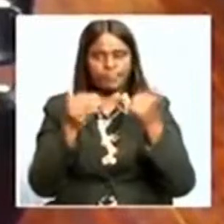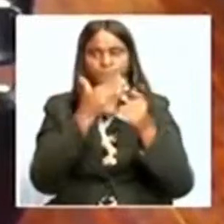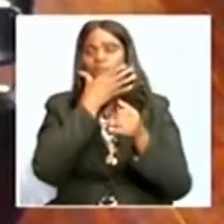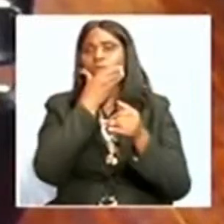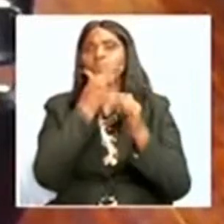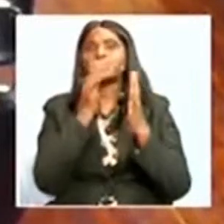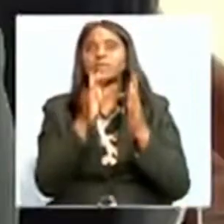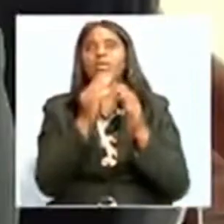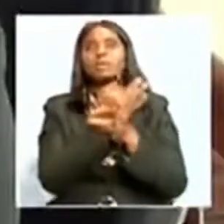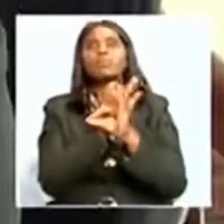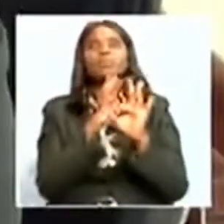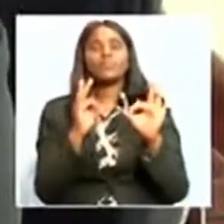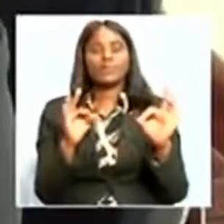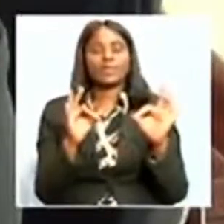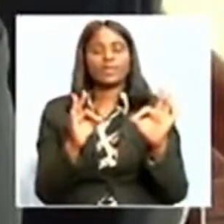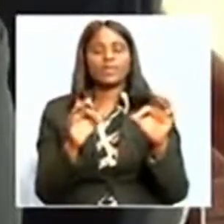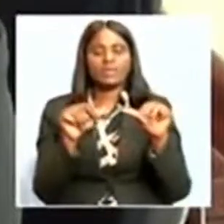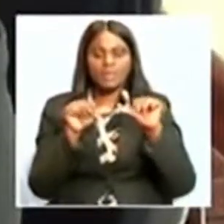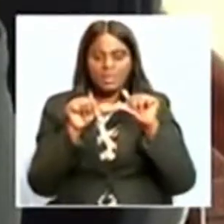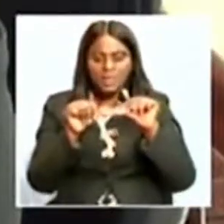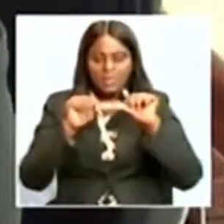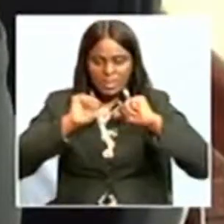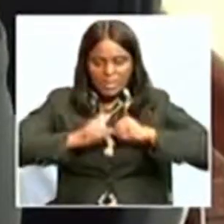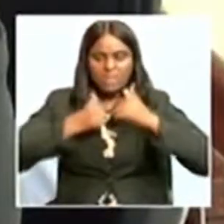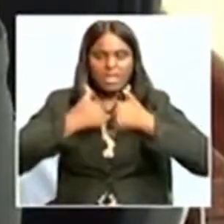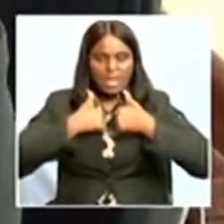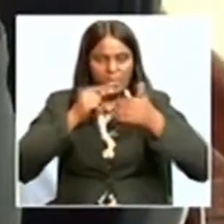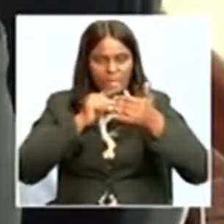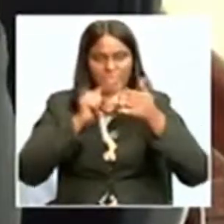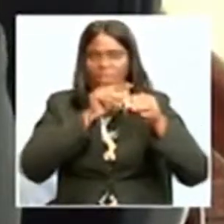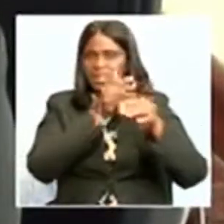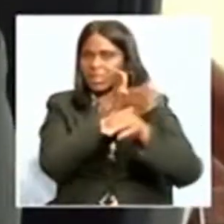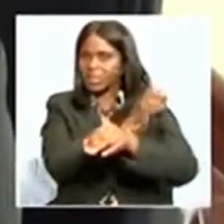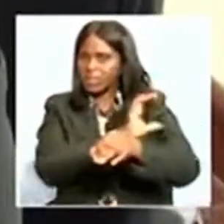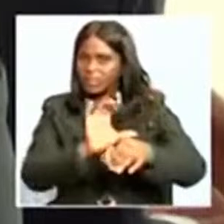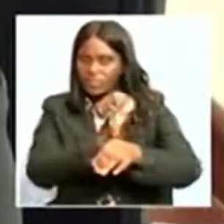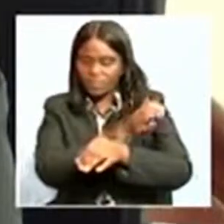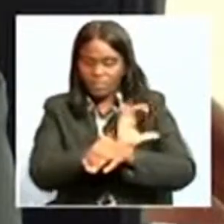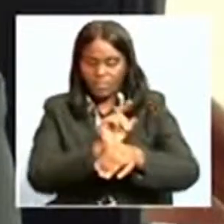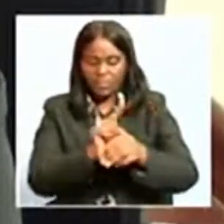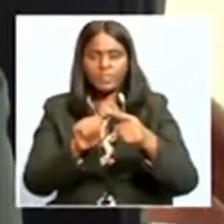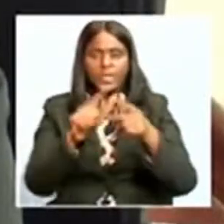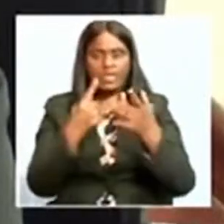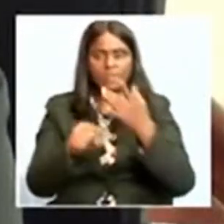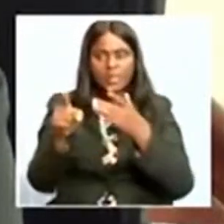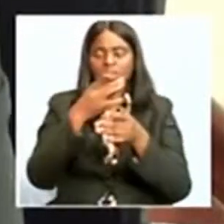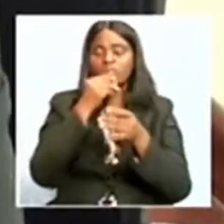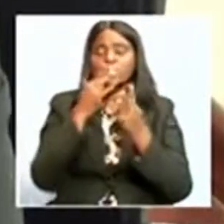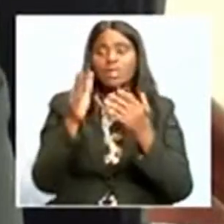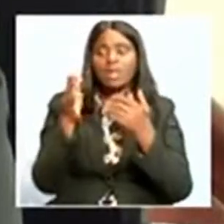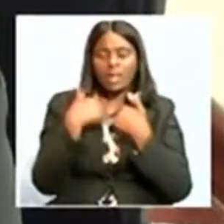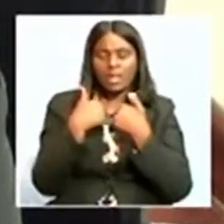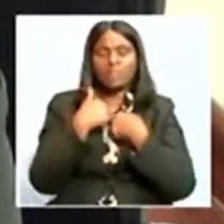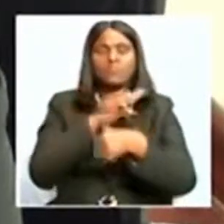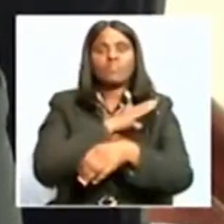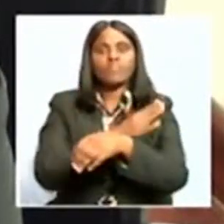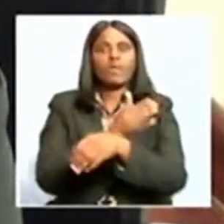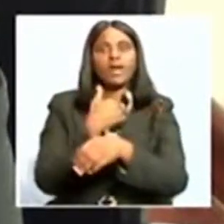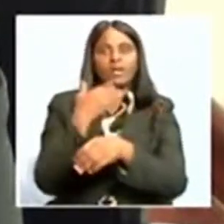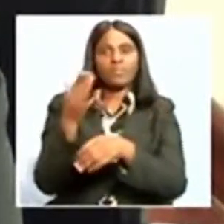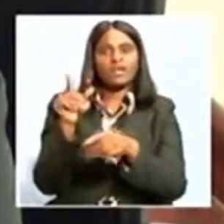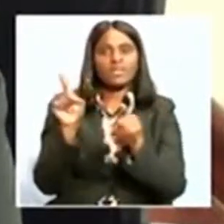Commissioner to exempt. So it's still, we have this system, the electronic invoices system. However, the Commissioner currently has power